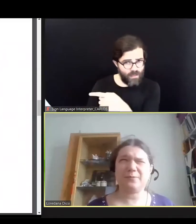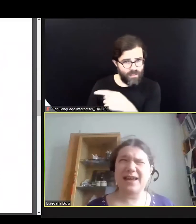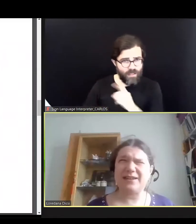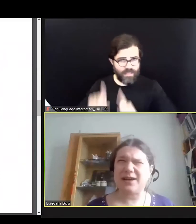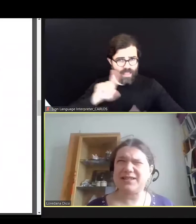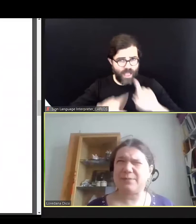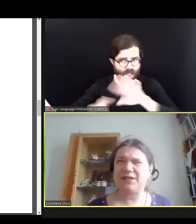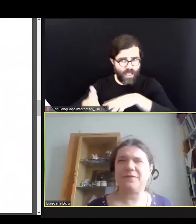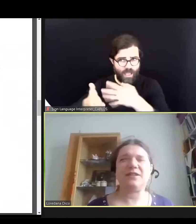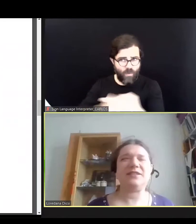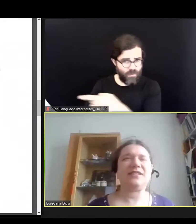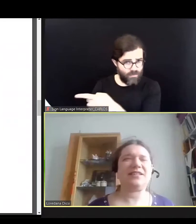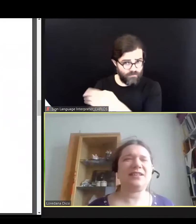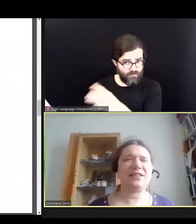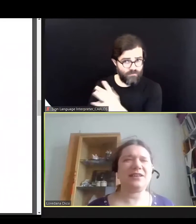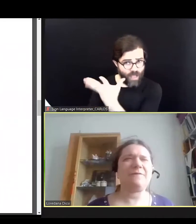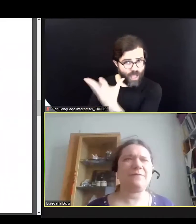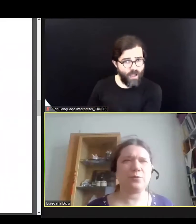these